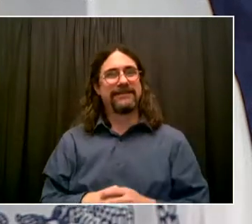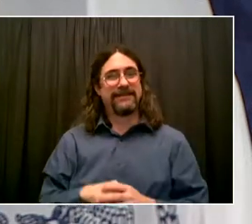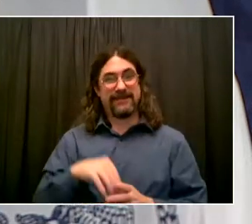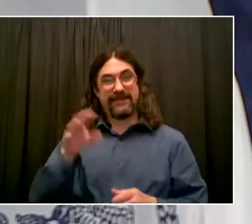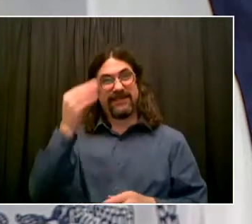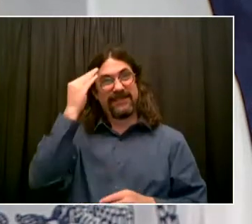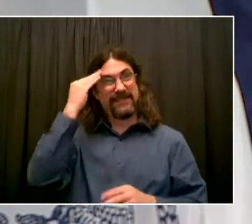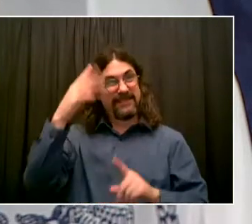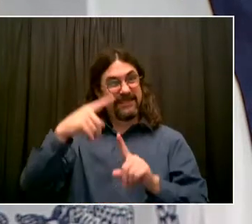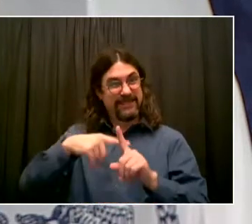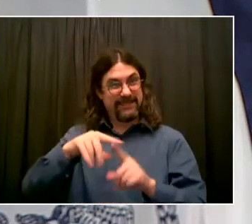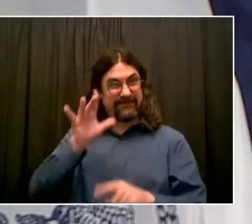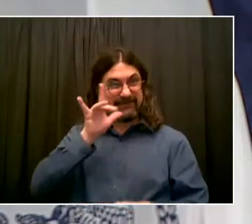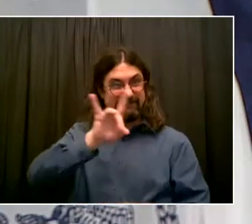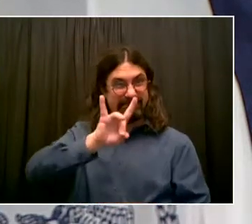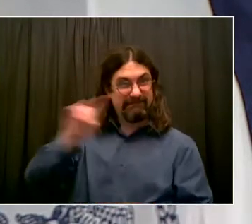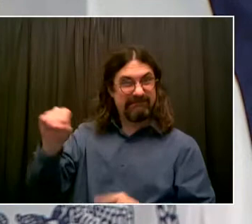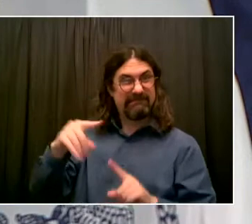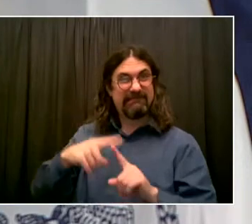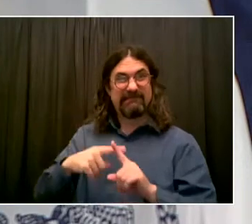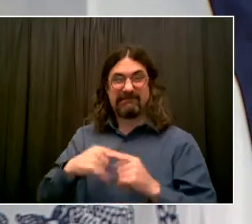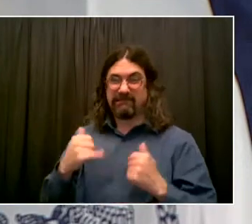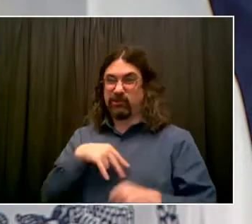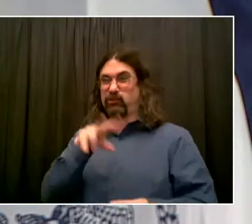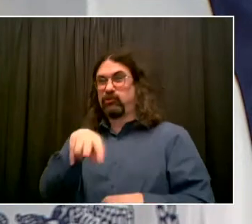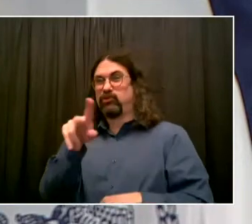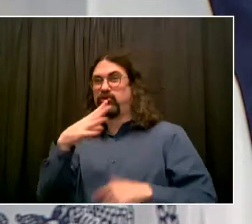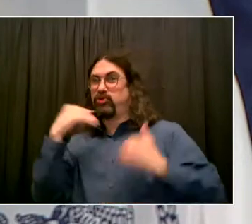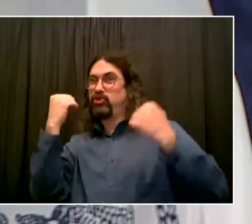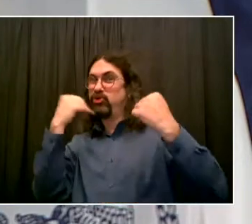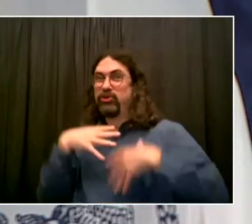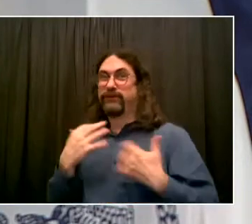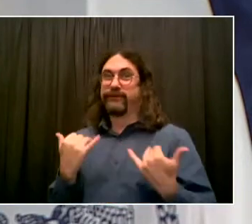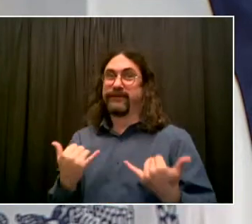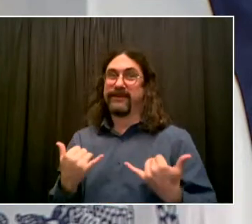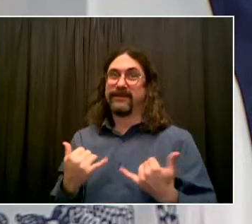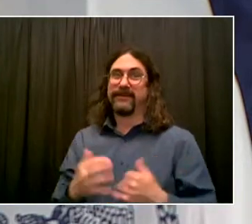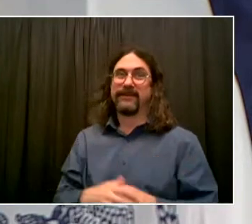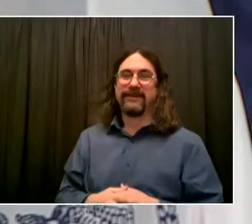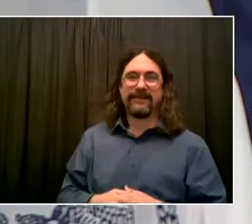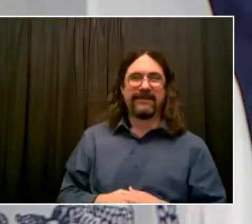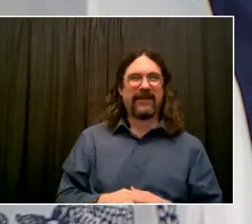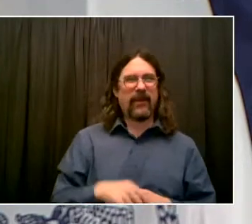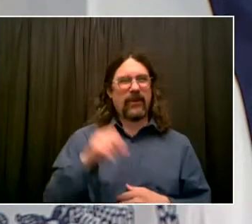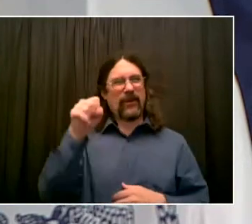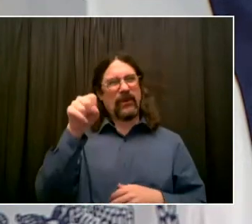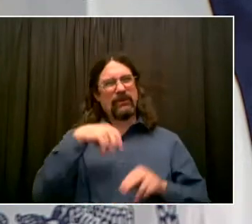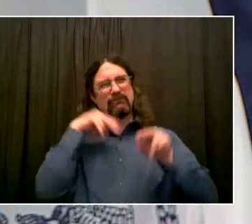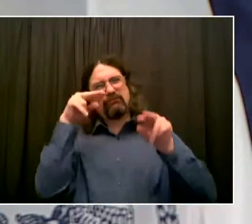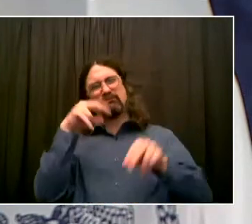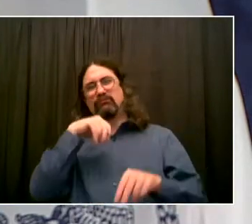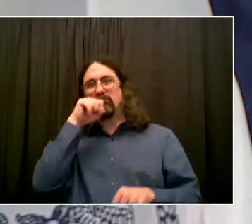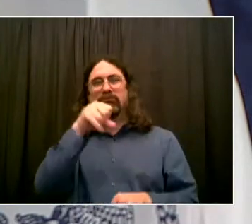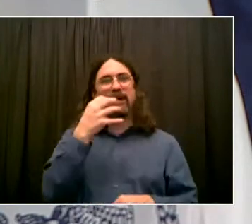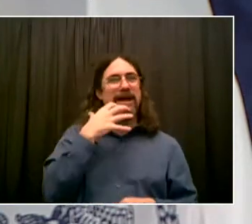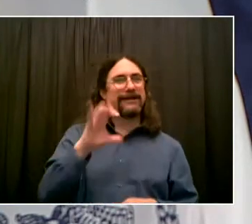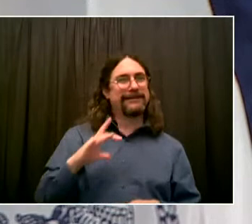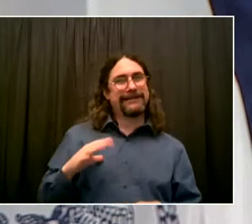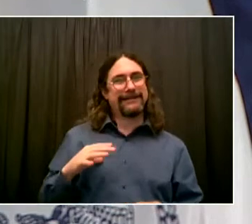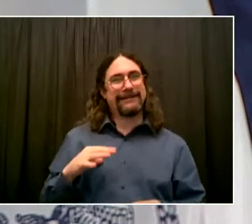I'm actually looking forward to that, believe it or not. Well, here's my question. What message do you have for